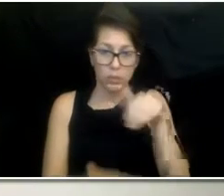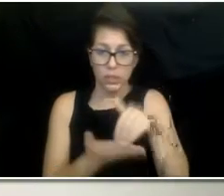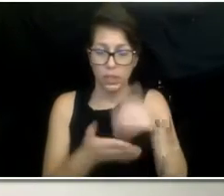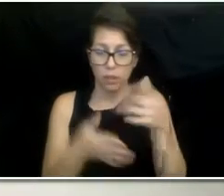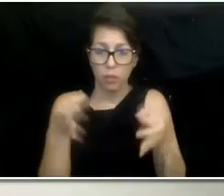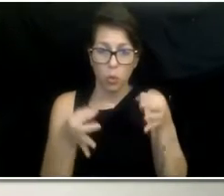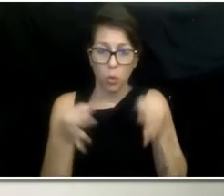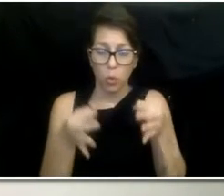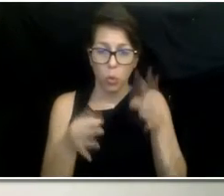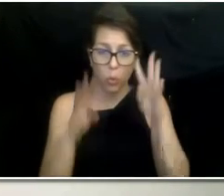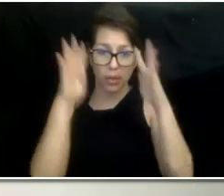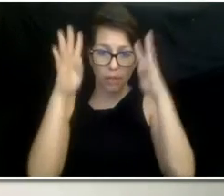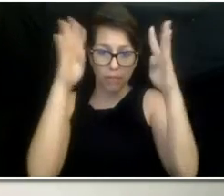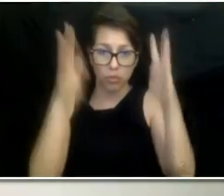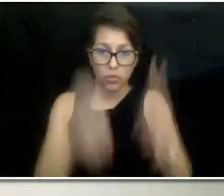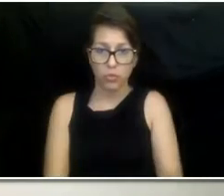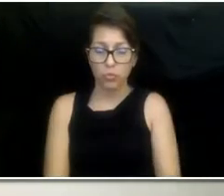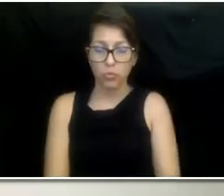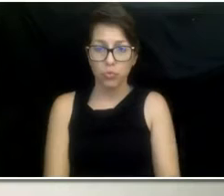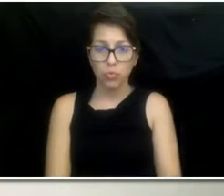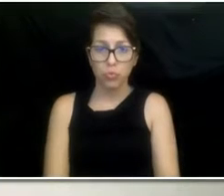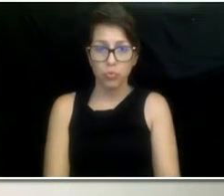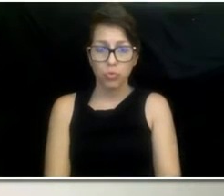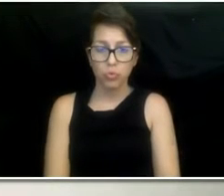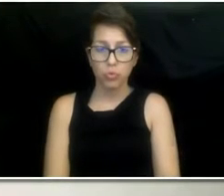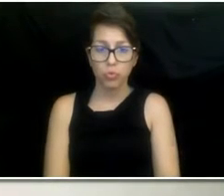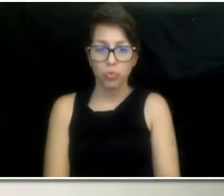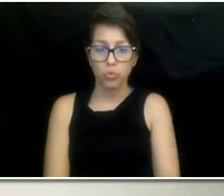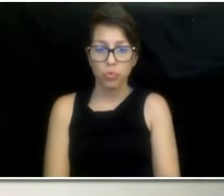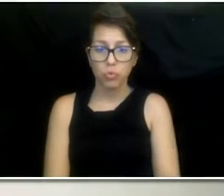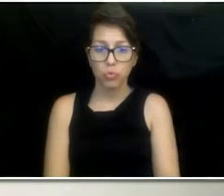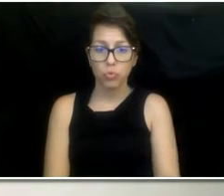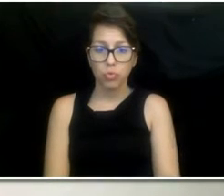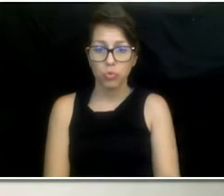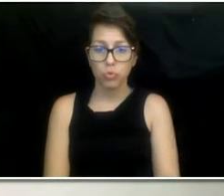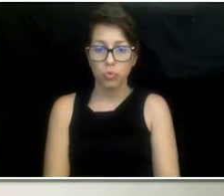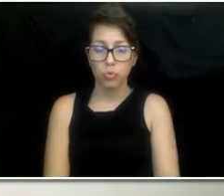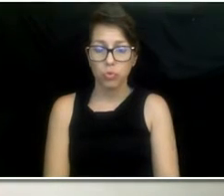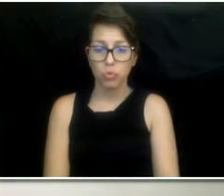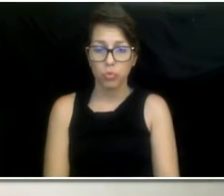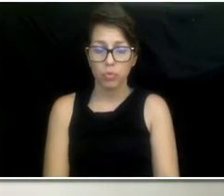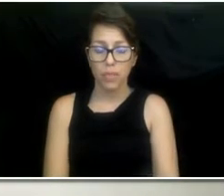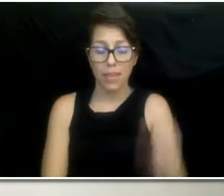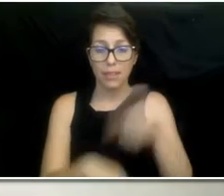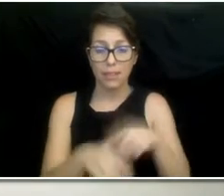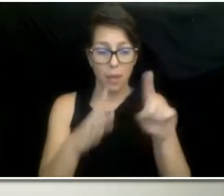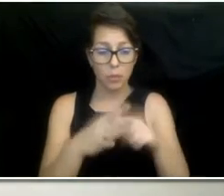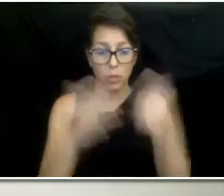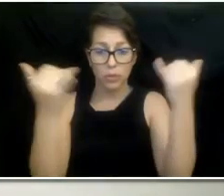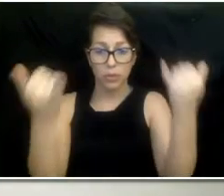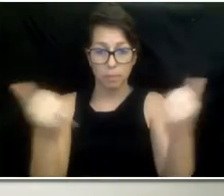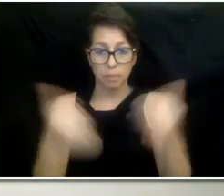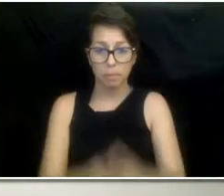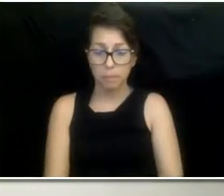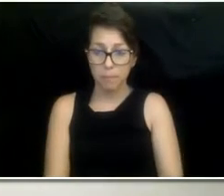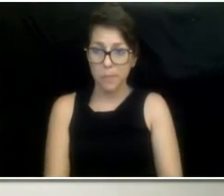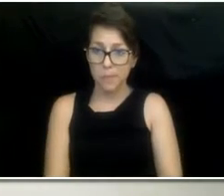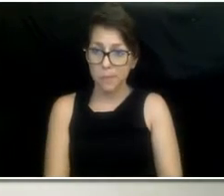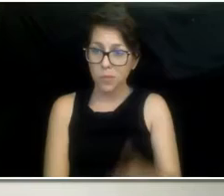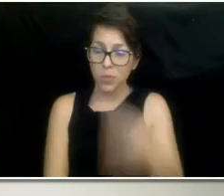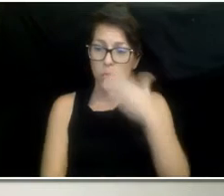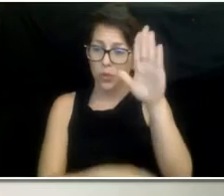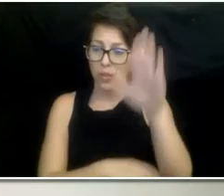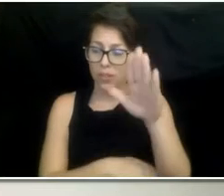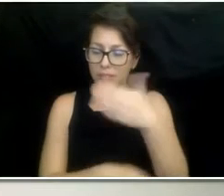name is Julie Taylor I'm the director of community impact and youth initiatives at the center for court Innovation the center has seen the impact of covid and the stay-at home